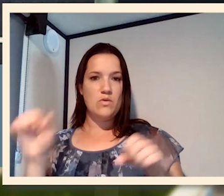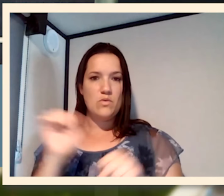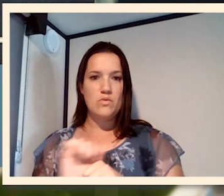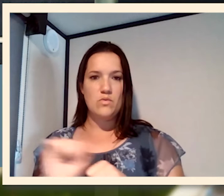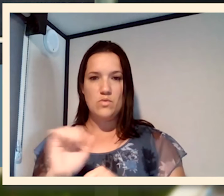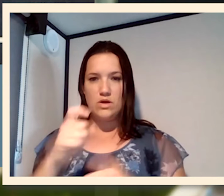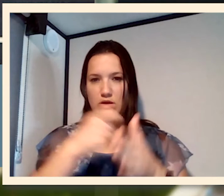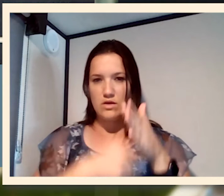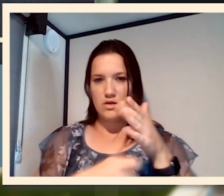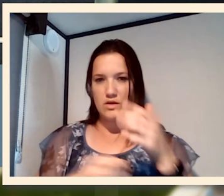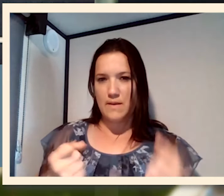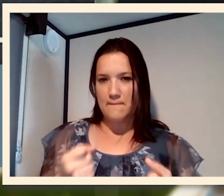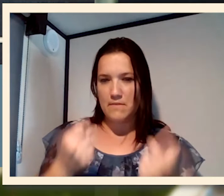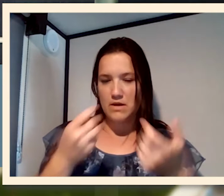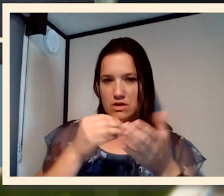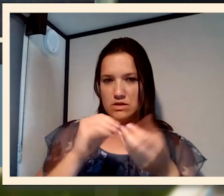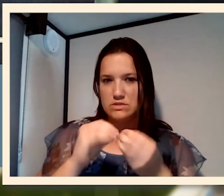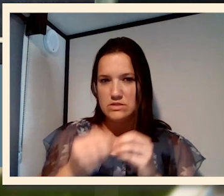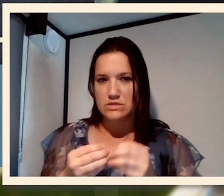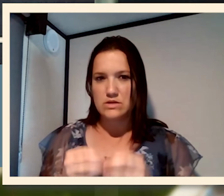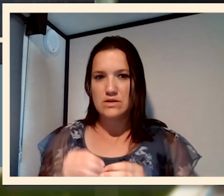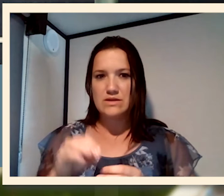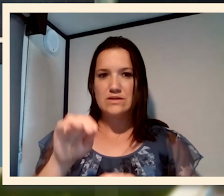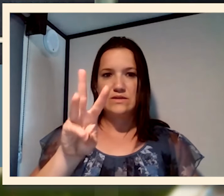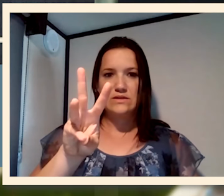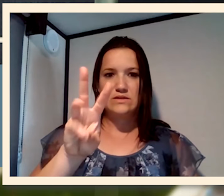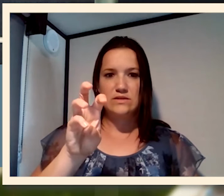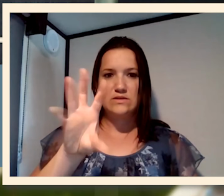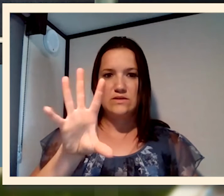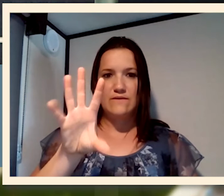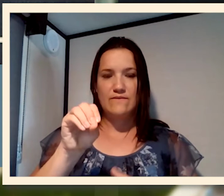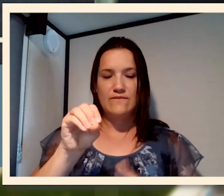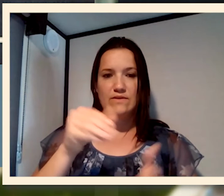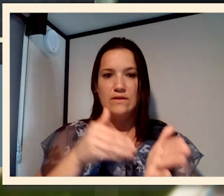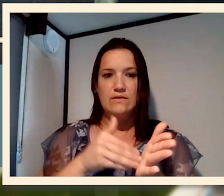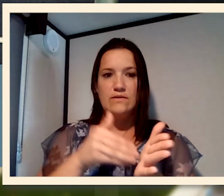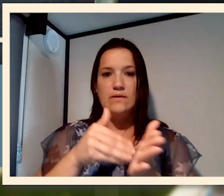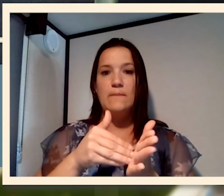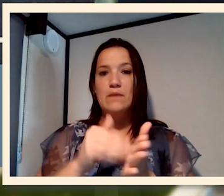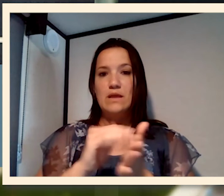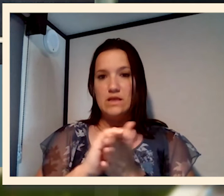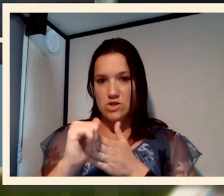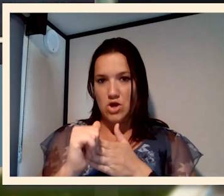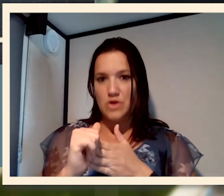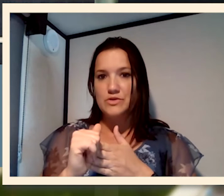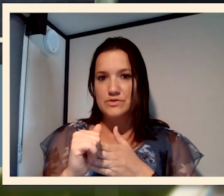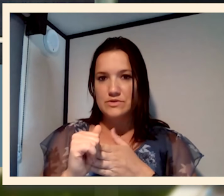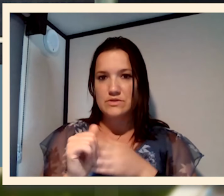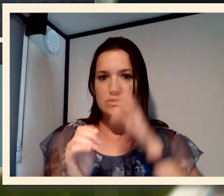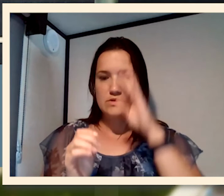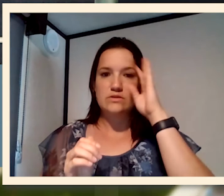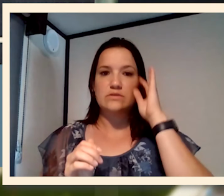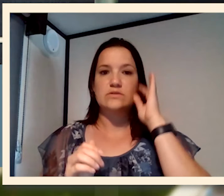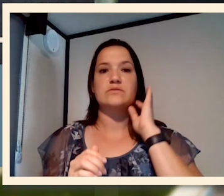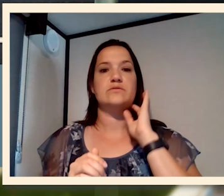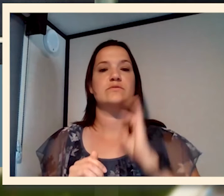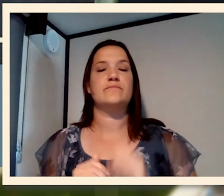with, the currently working cost, the number, is roughly $650